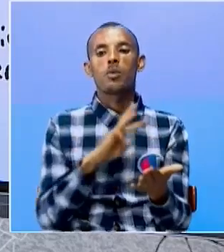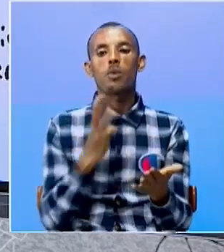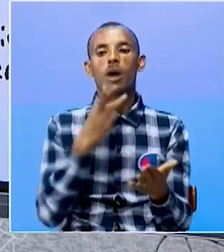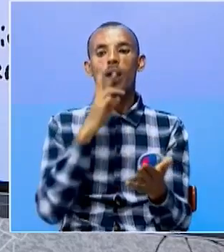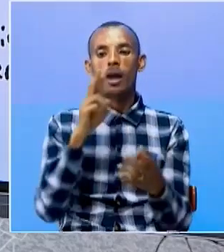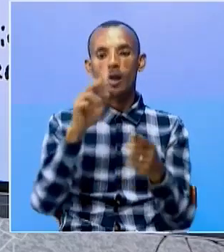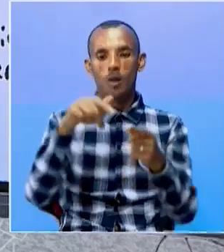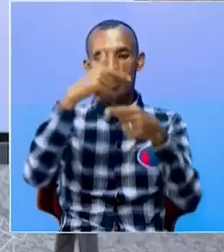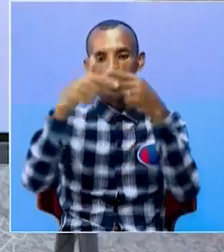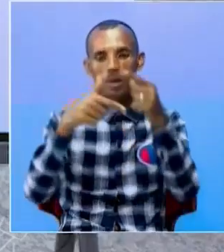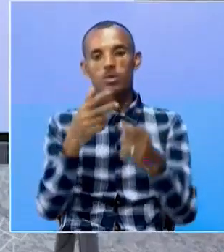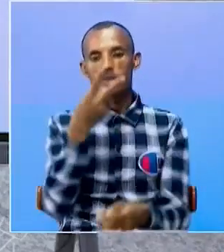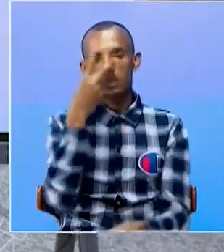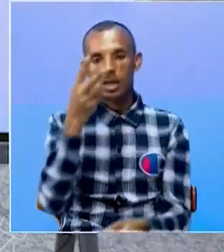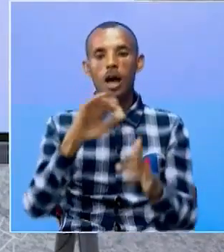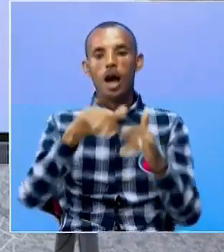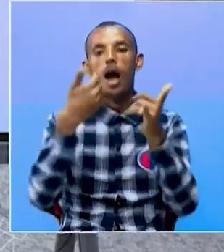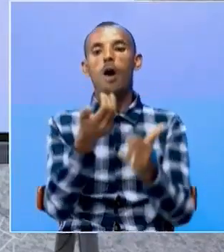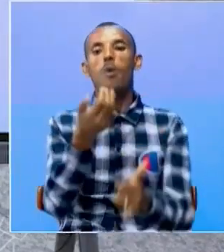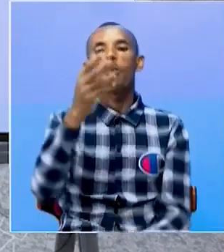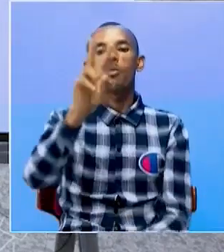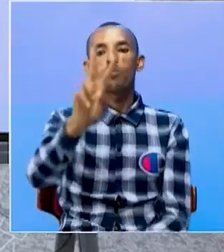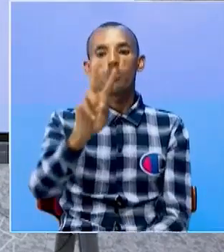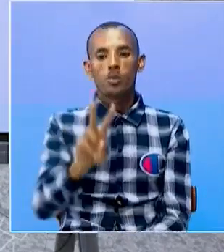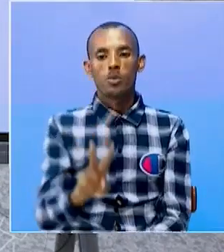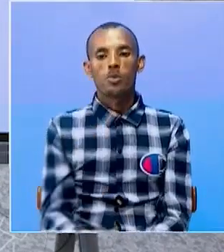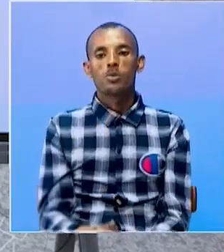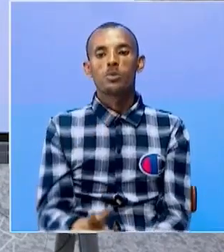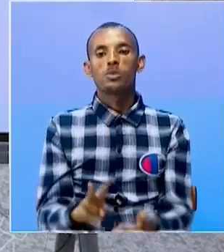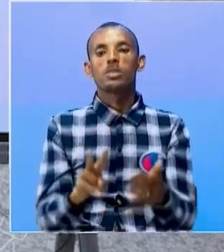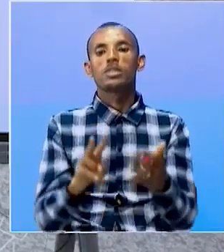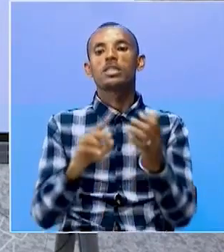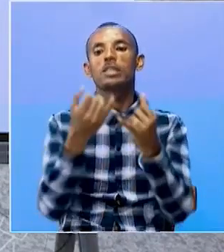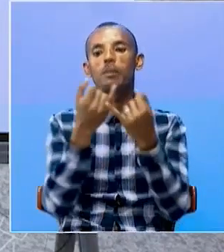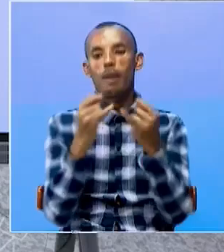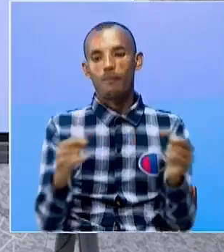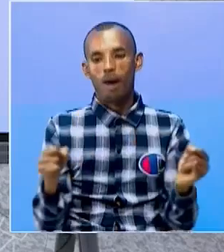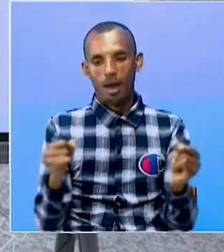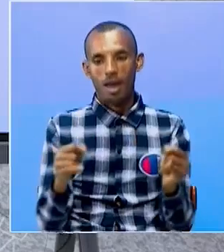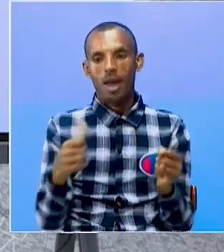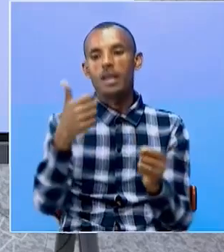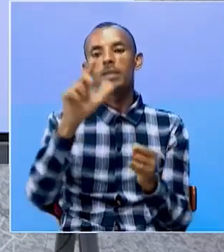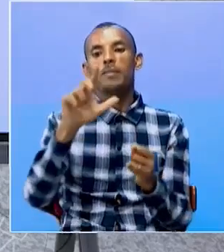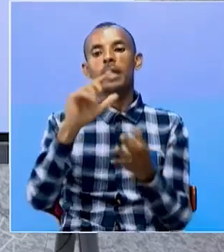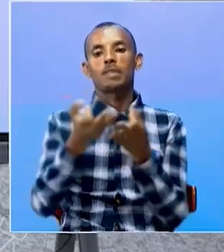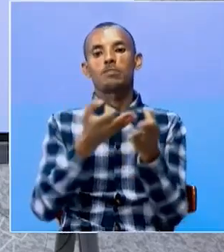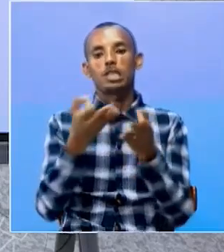going to see how to simplify algebraic expression.